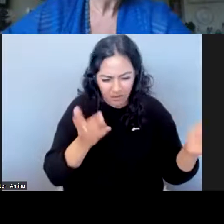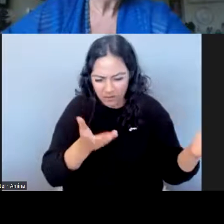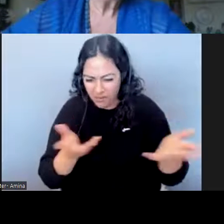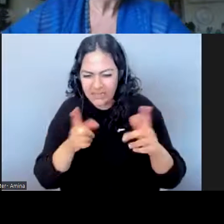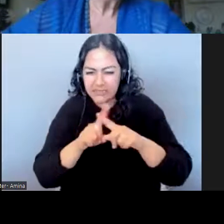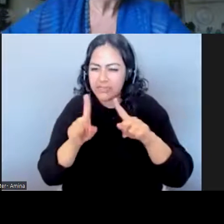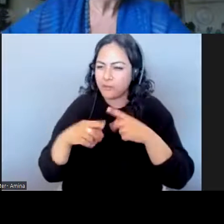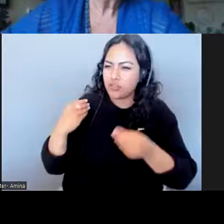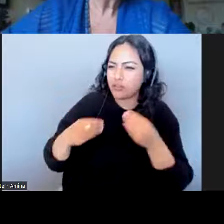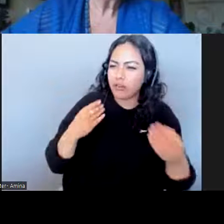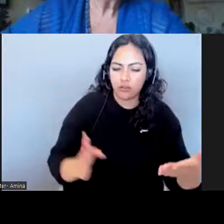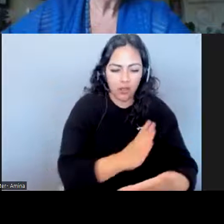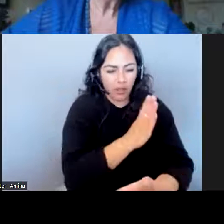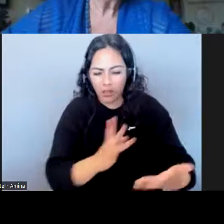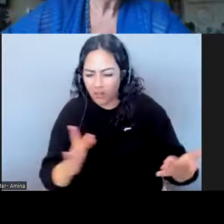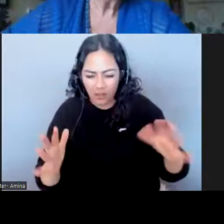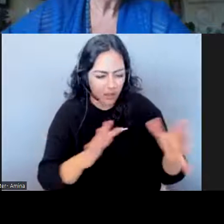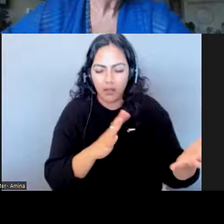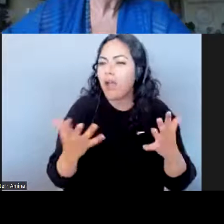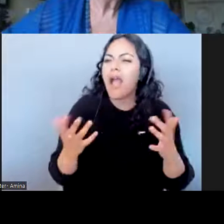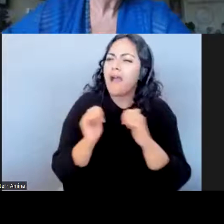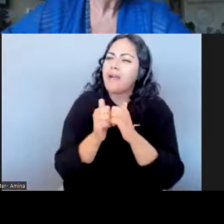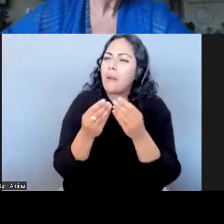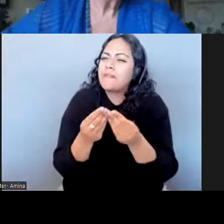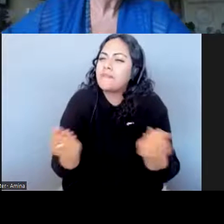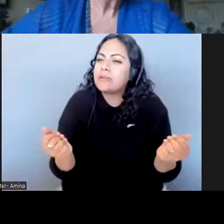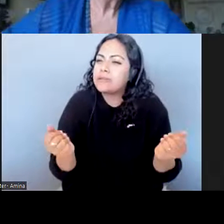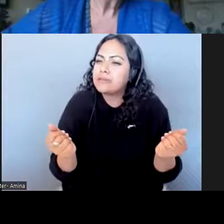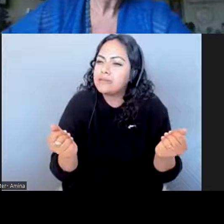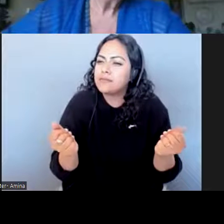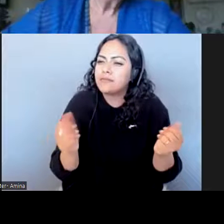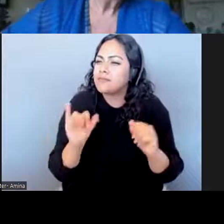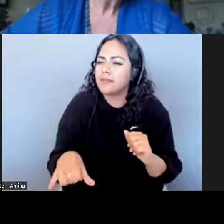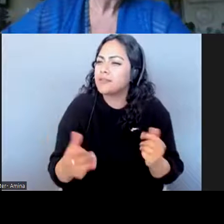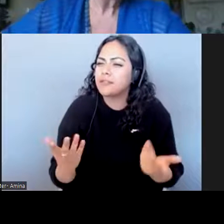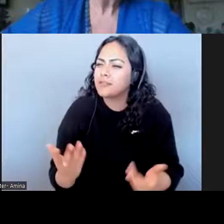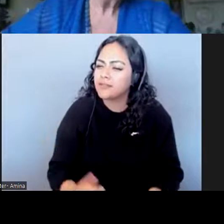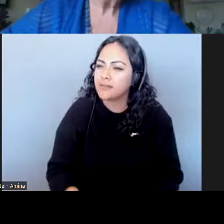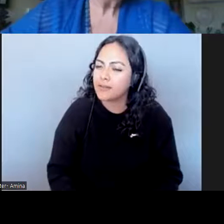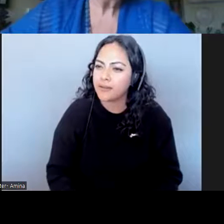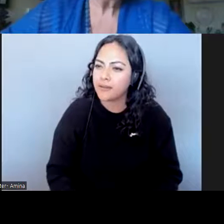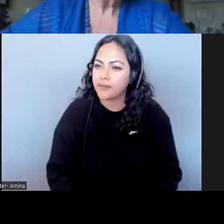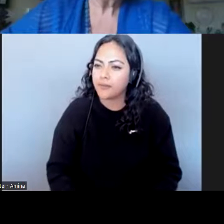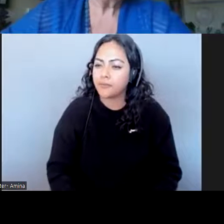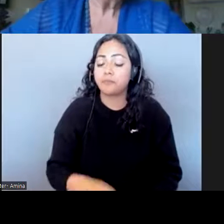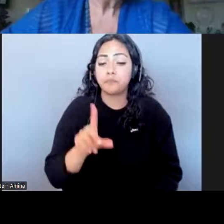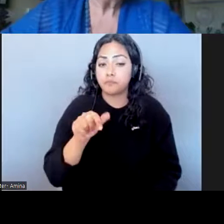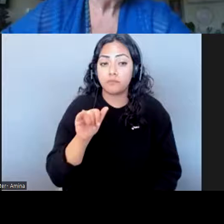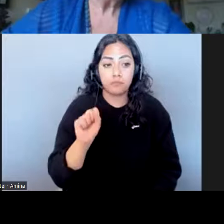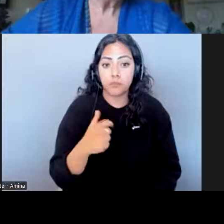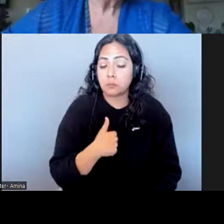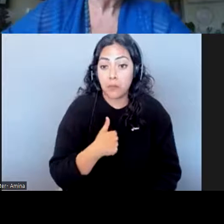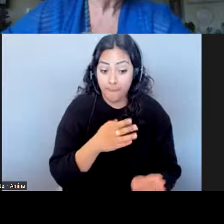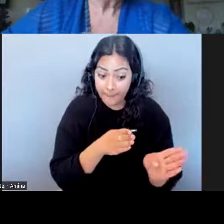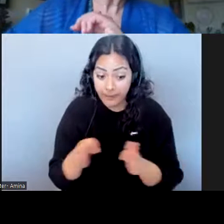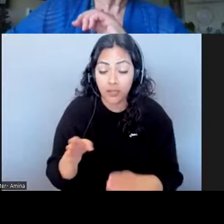bridge that again? How do you fix that and get every age group involved? Well, it wasn't intentional because I didn't realize